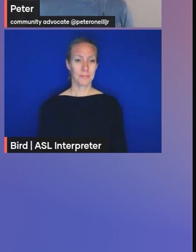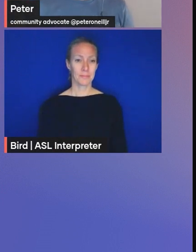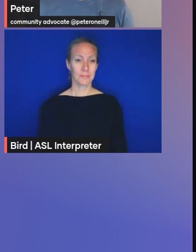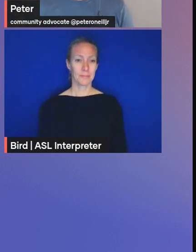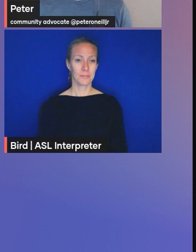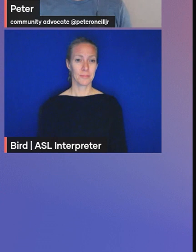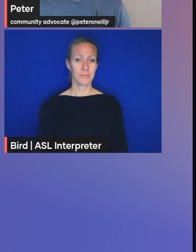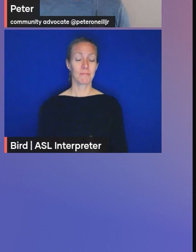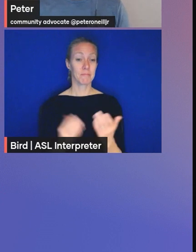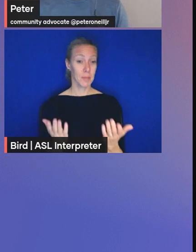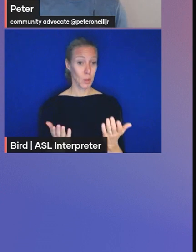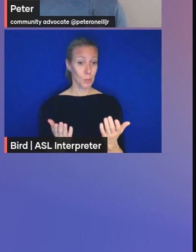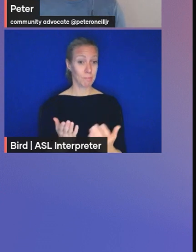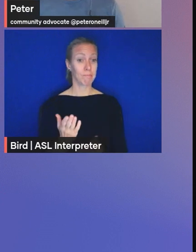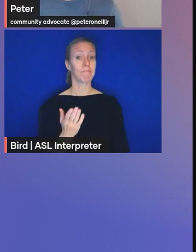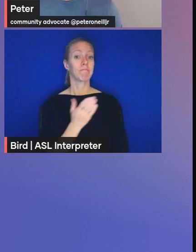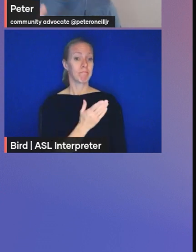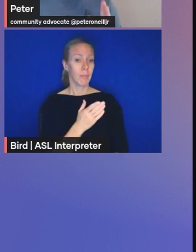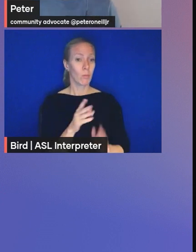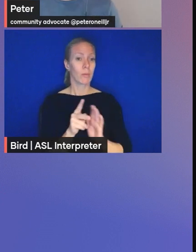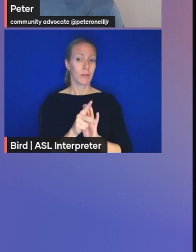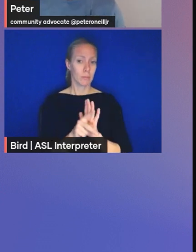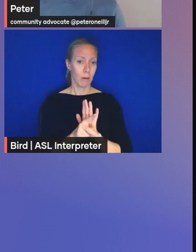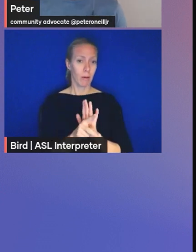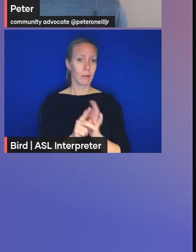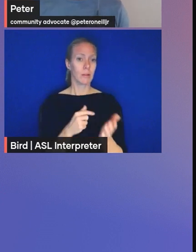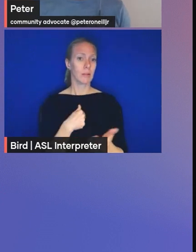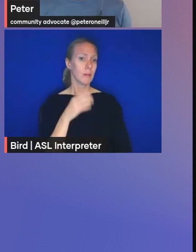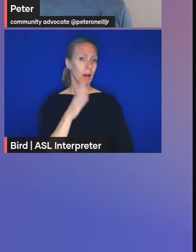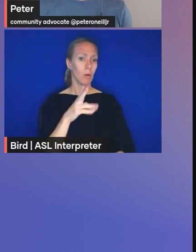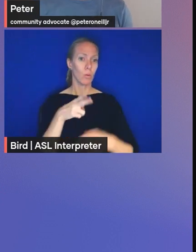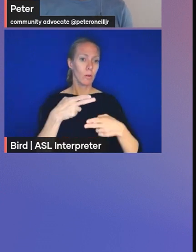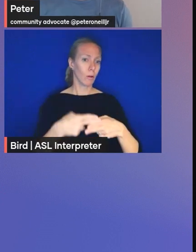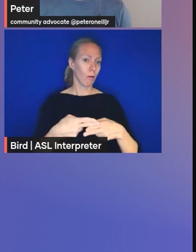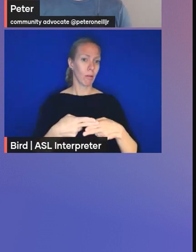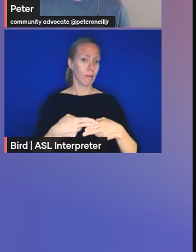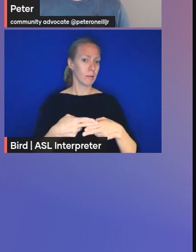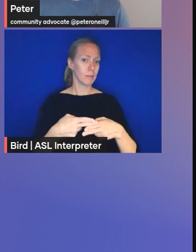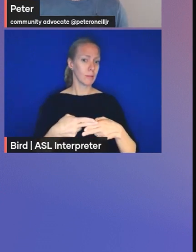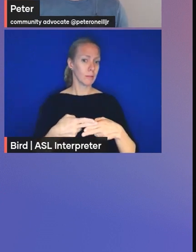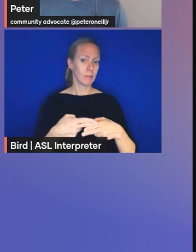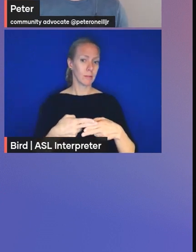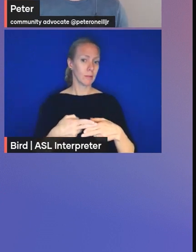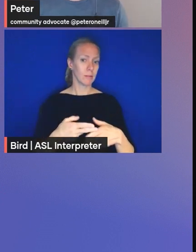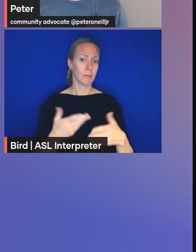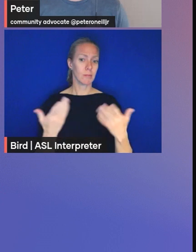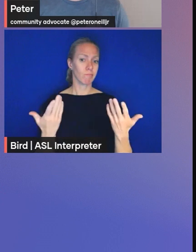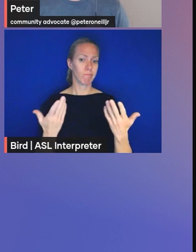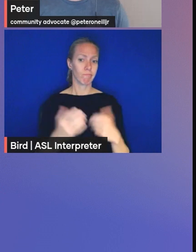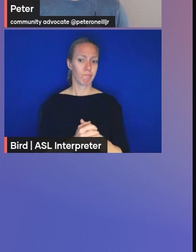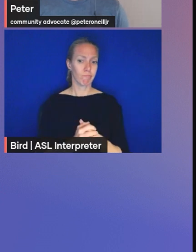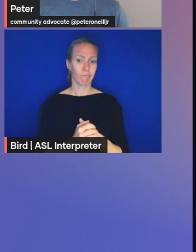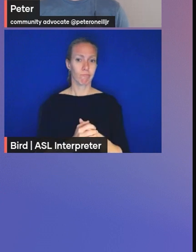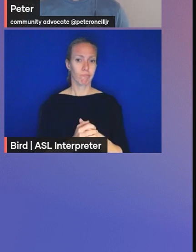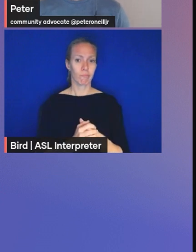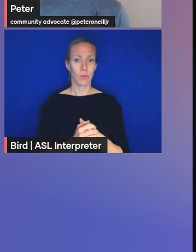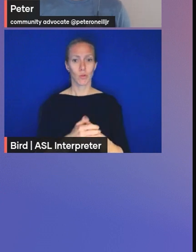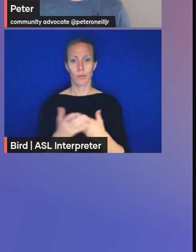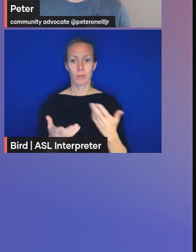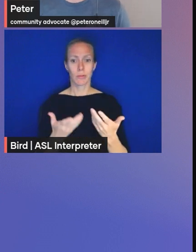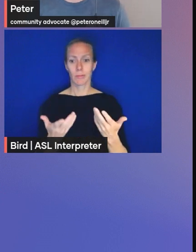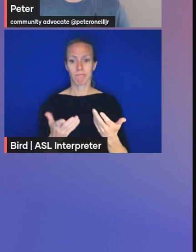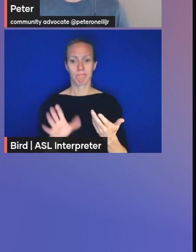And so with this policy, I'm going to call this just deny, gotta spell